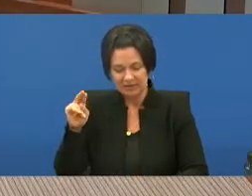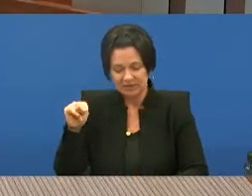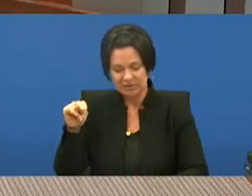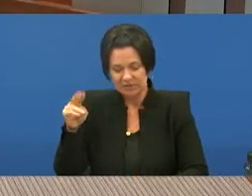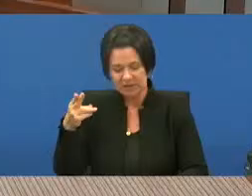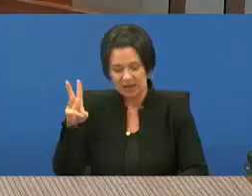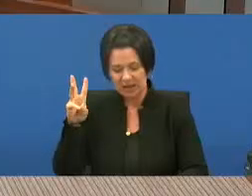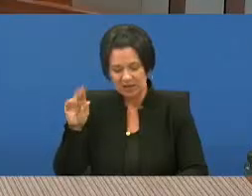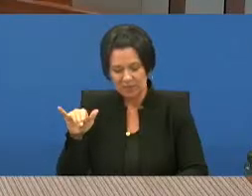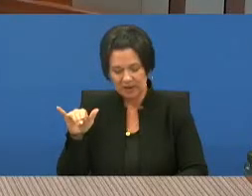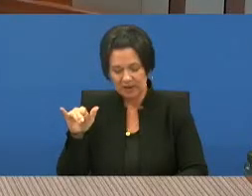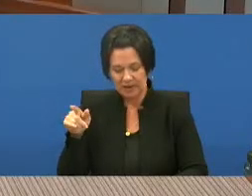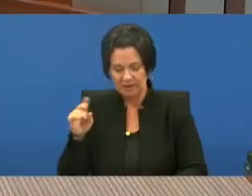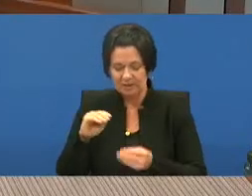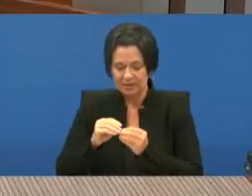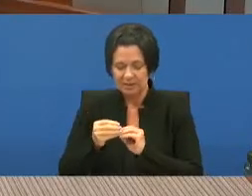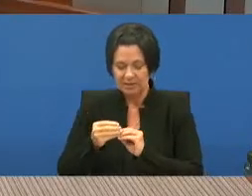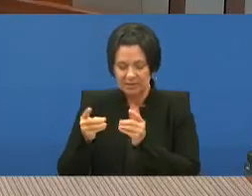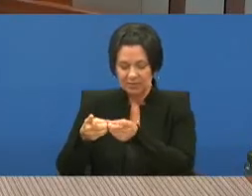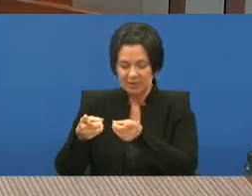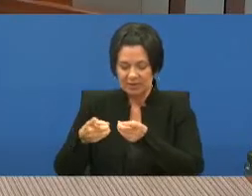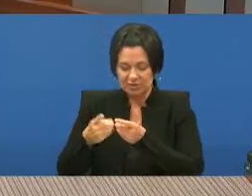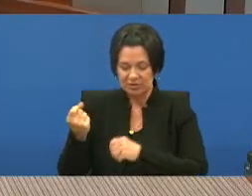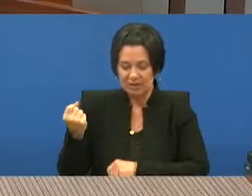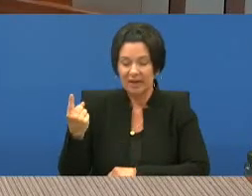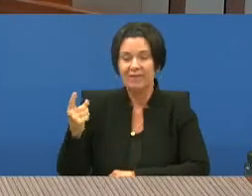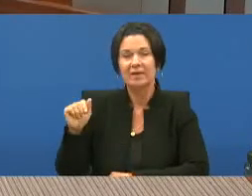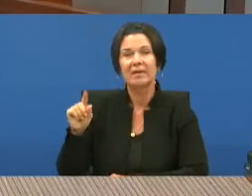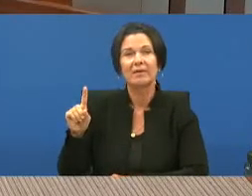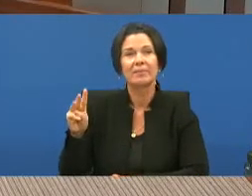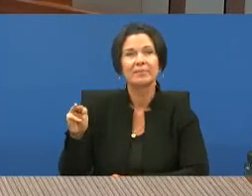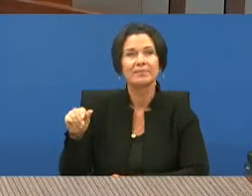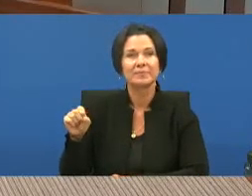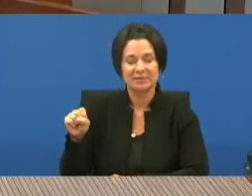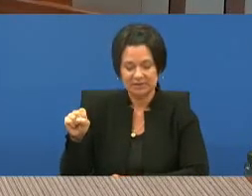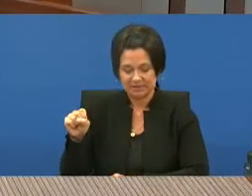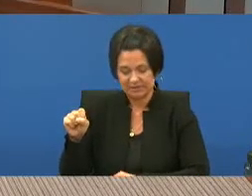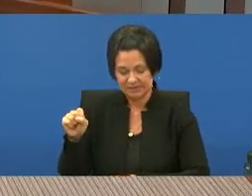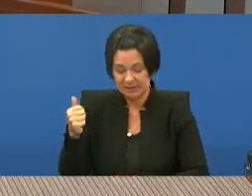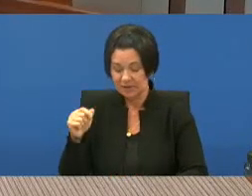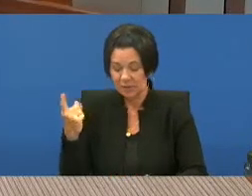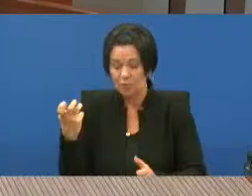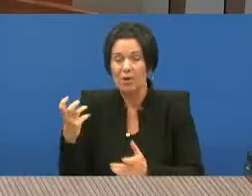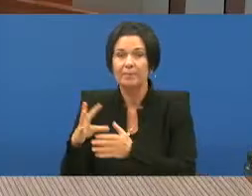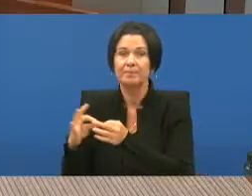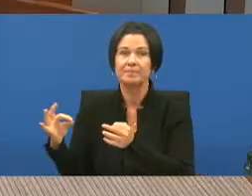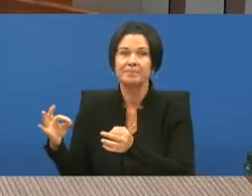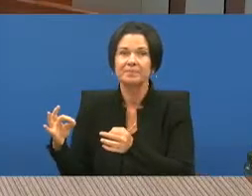Council District 11, Adams. Commission motion to approve failed 4-4. Anyone here wishing to speak on this item?